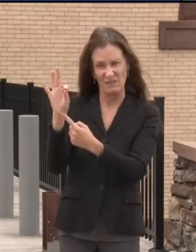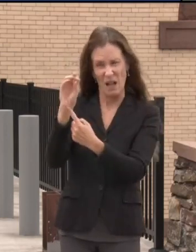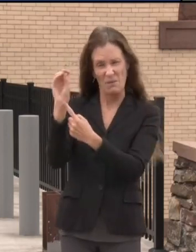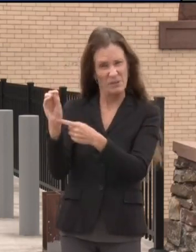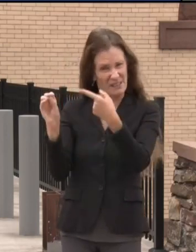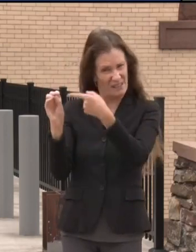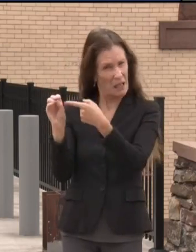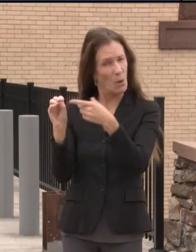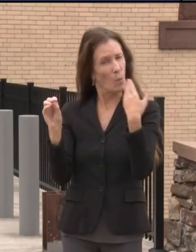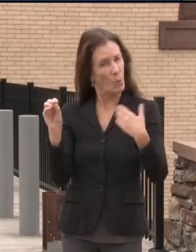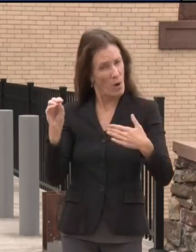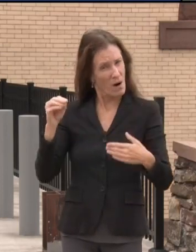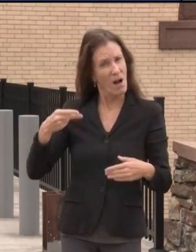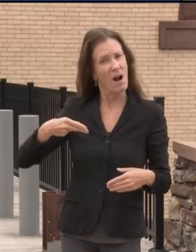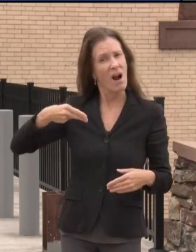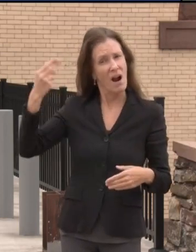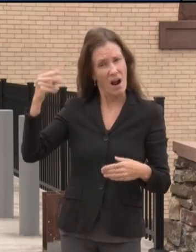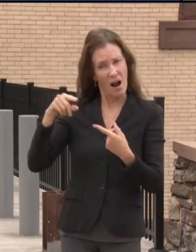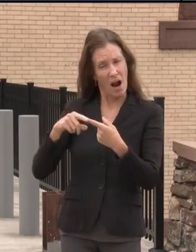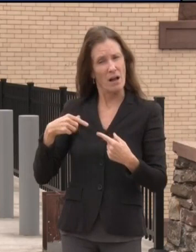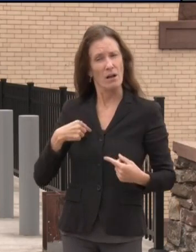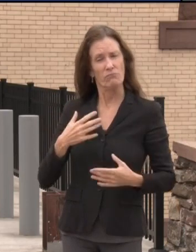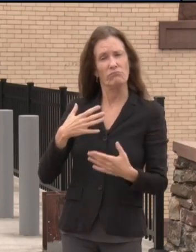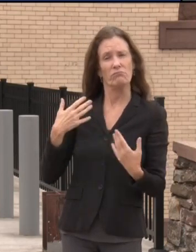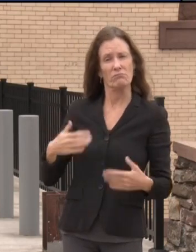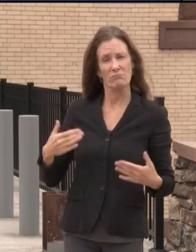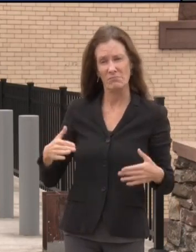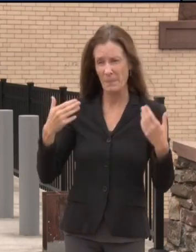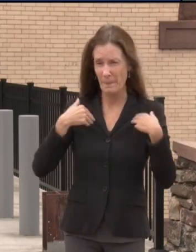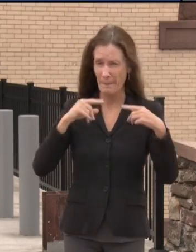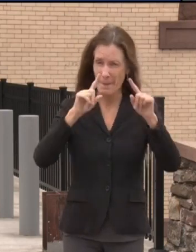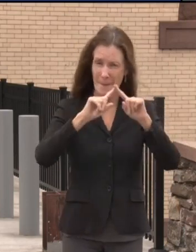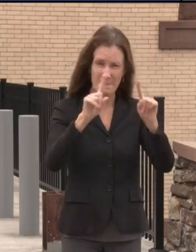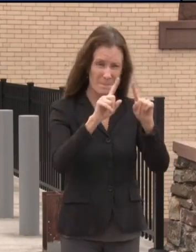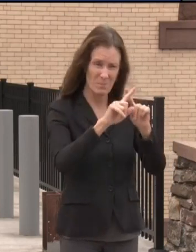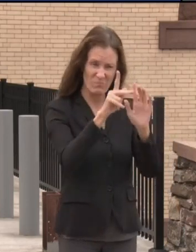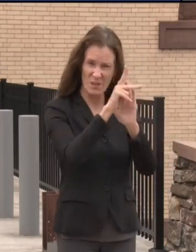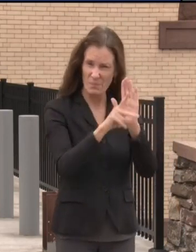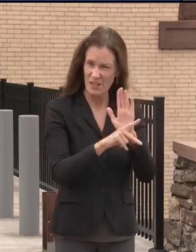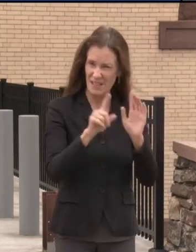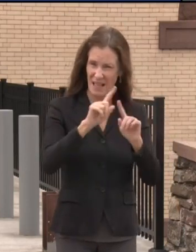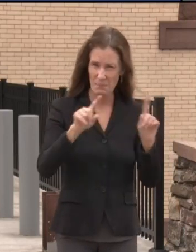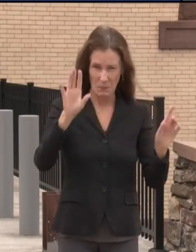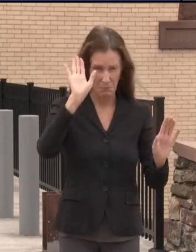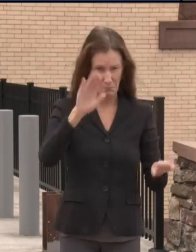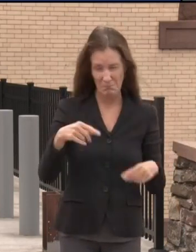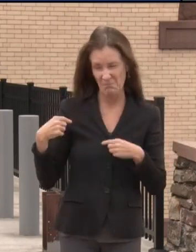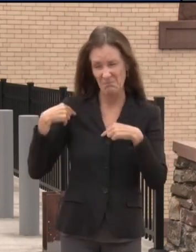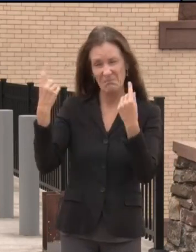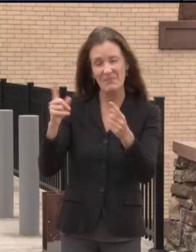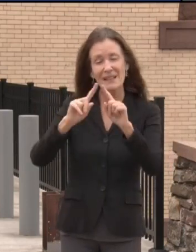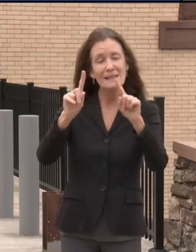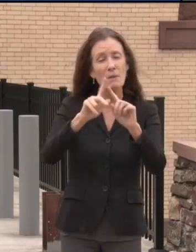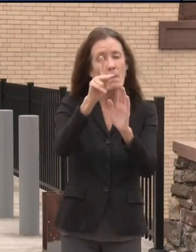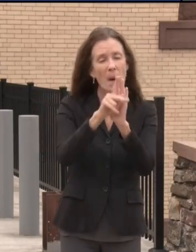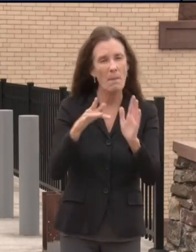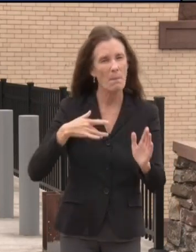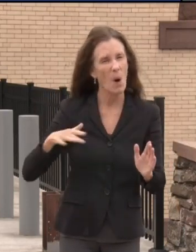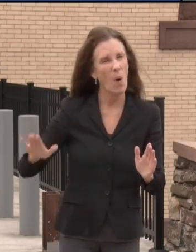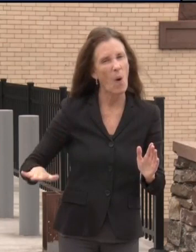There are not many policies that enjoy such broad support. Our friends and partners in